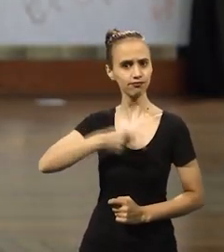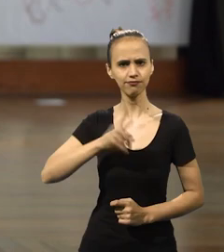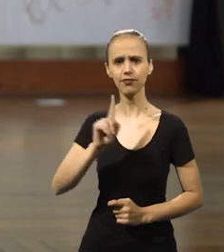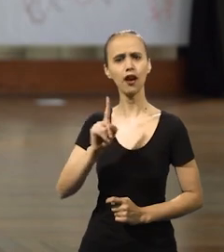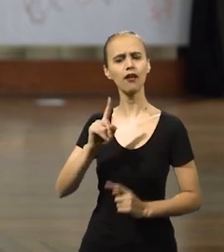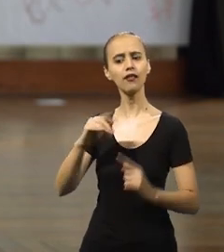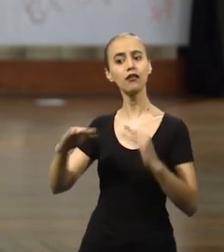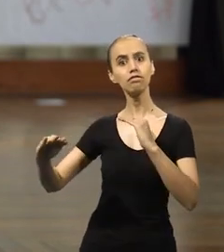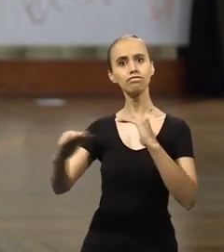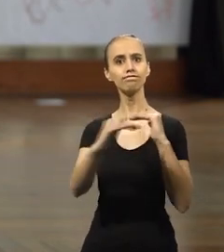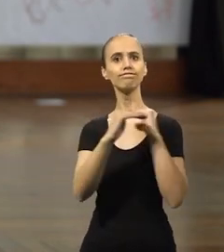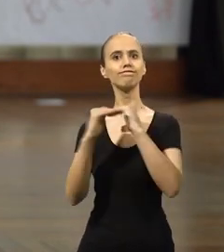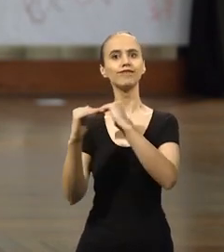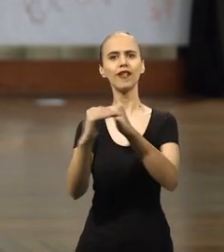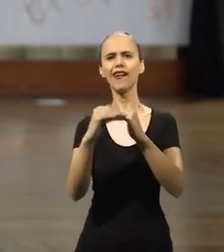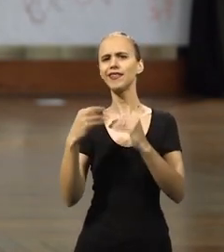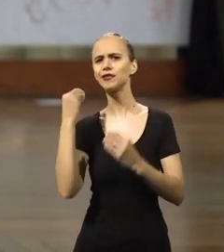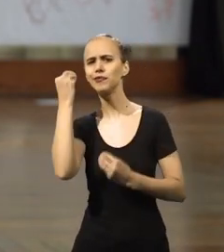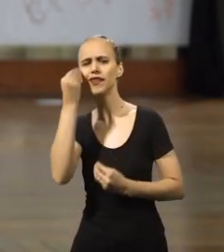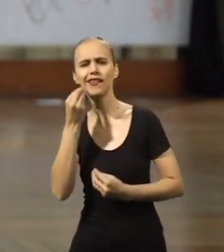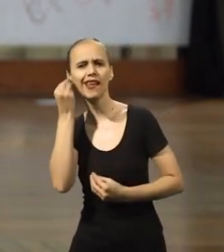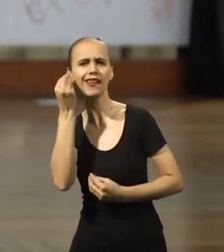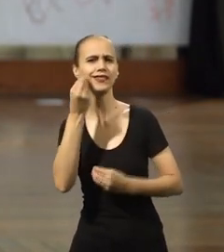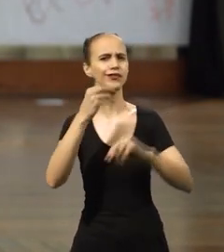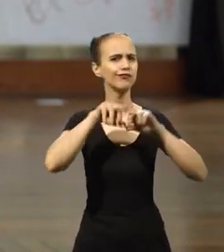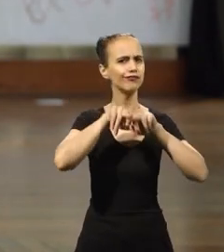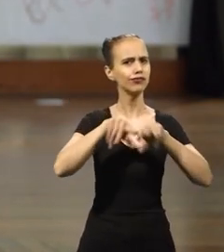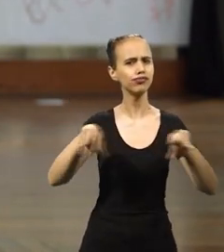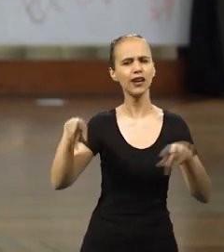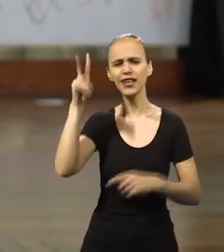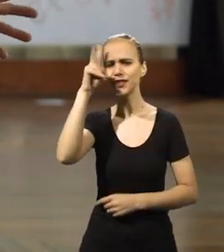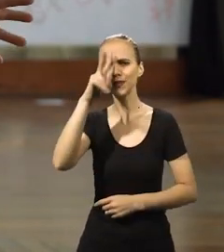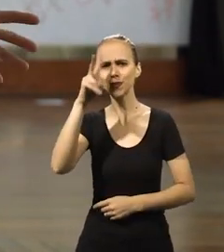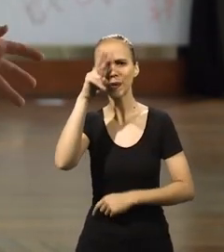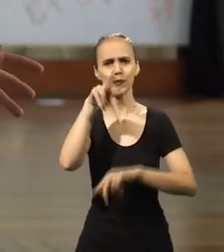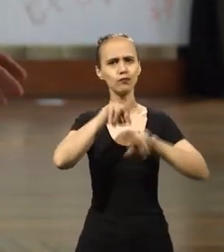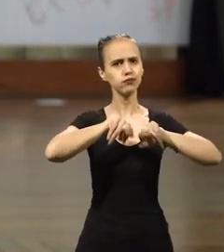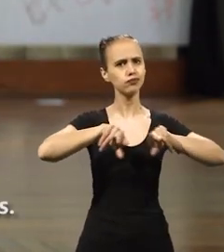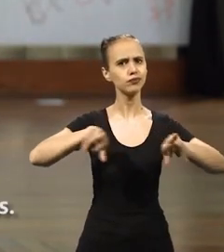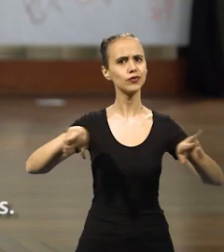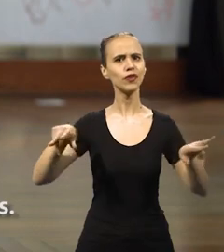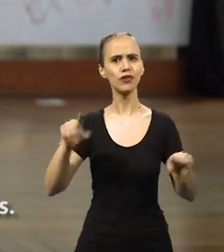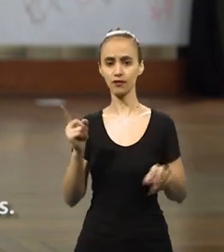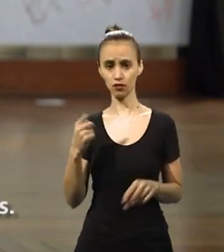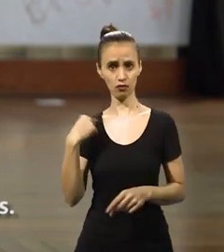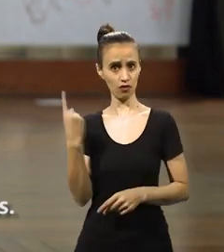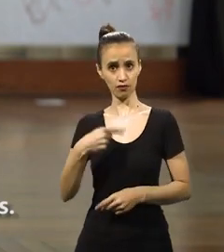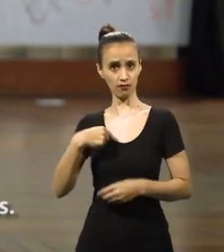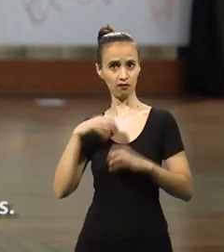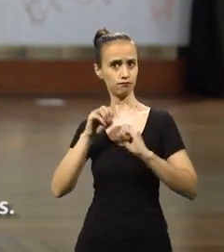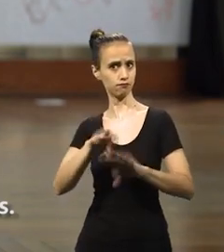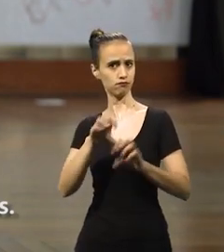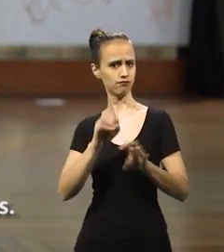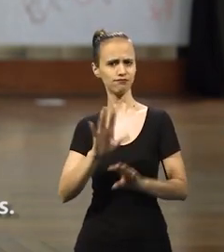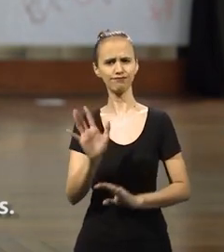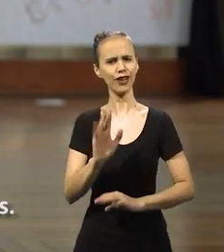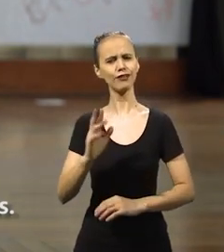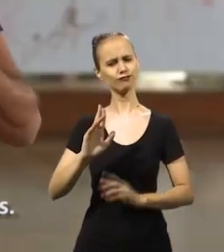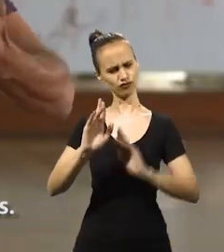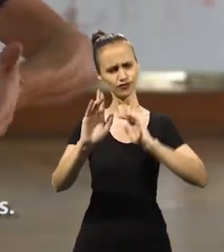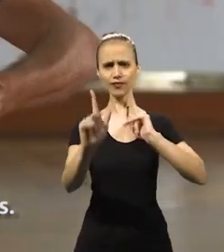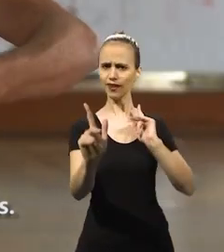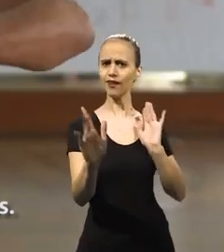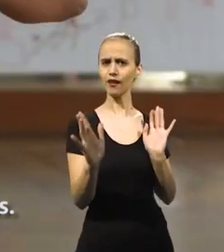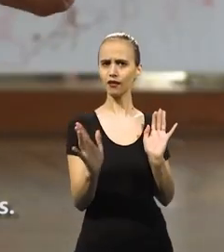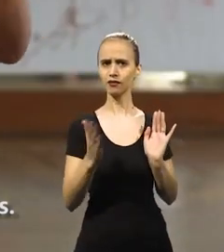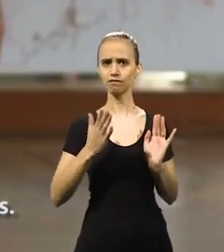the same level. So we have a different kind of experience, a different kind of story, but we are not teaching. Yes. We are different because we have